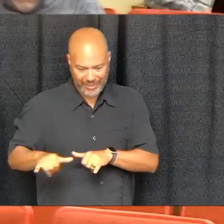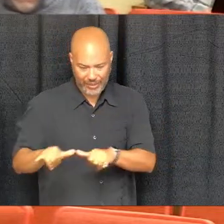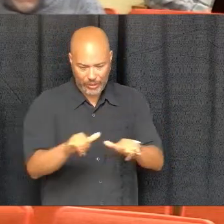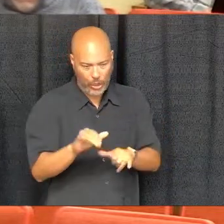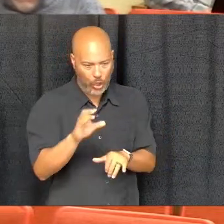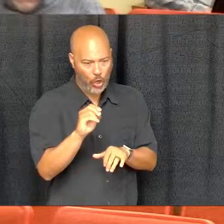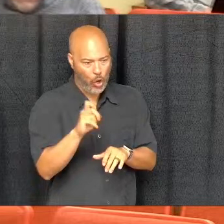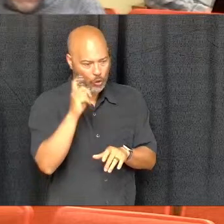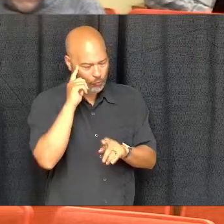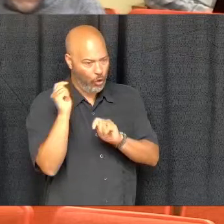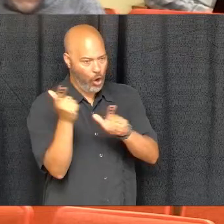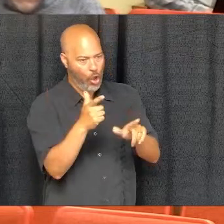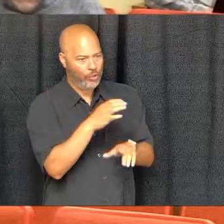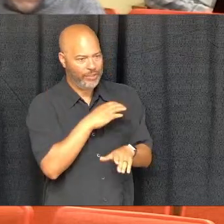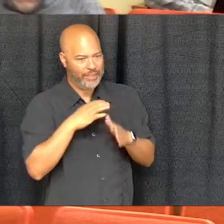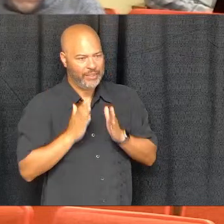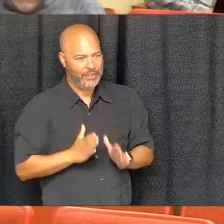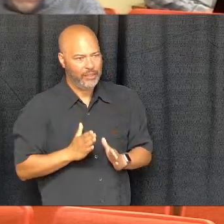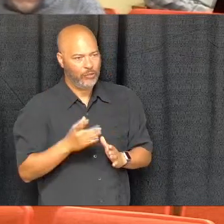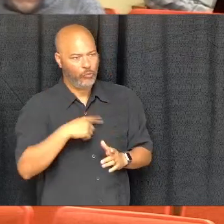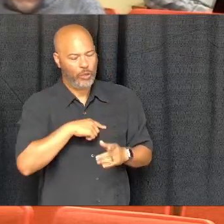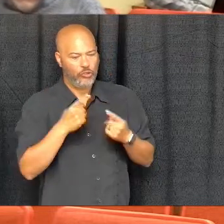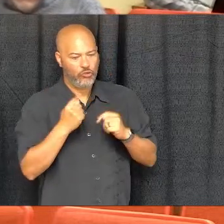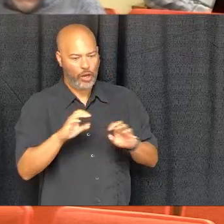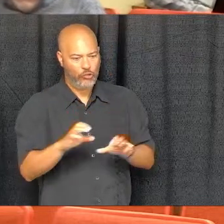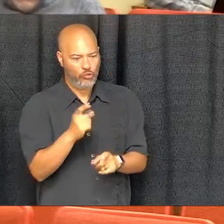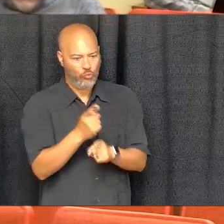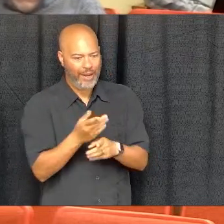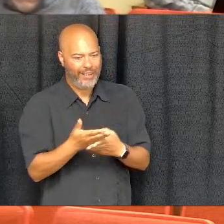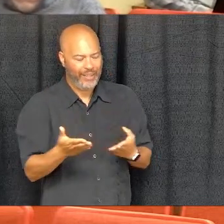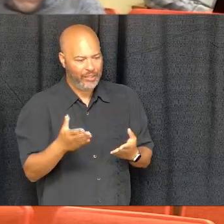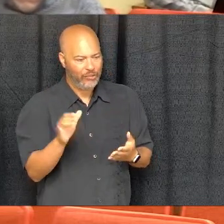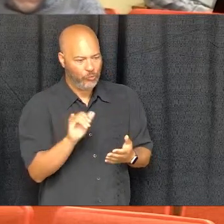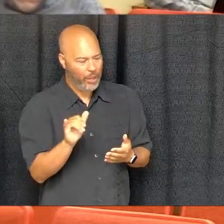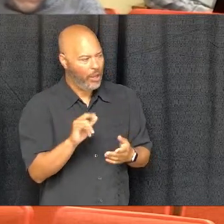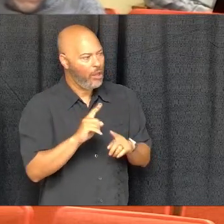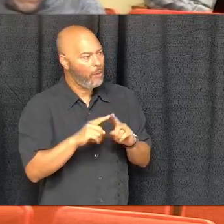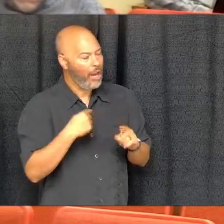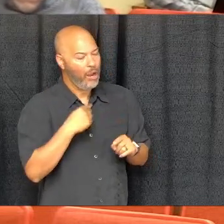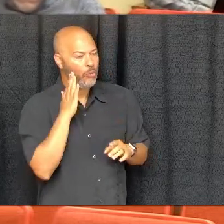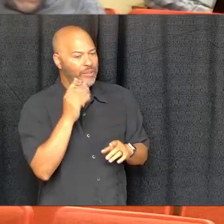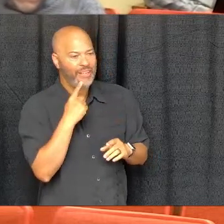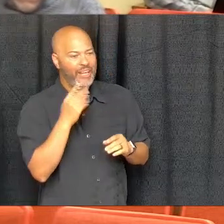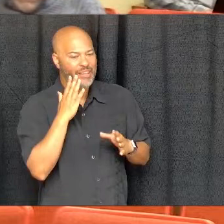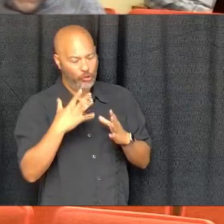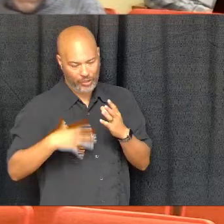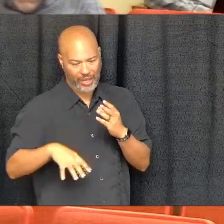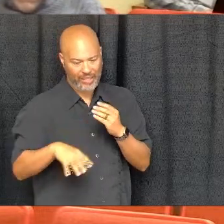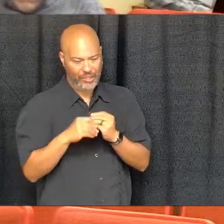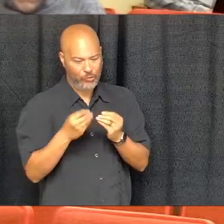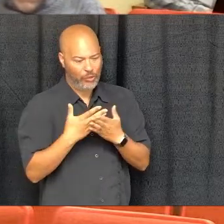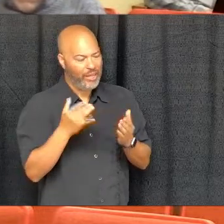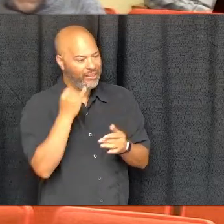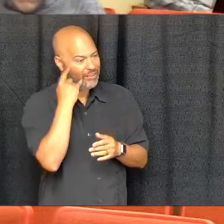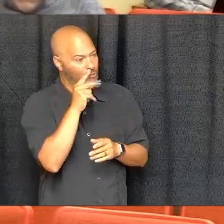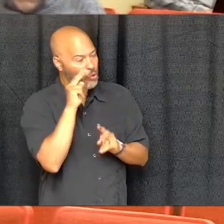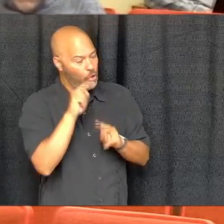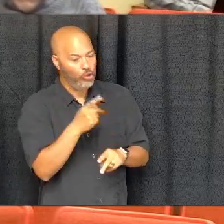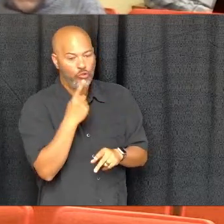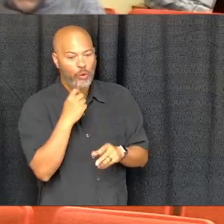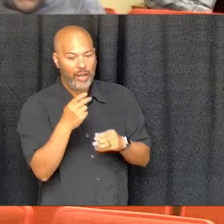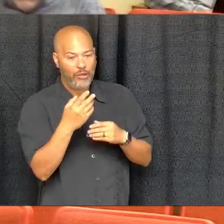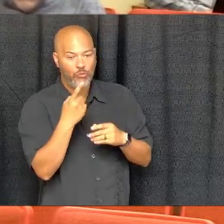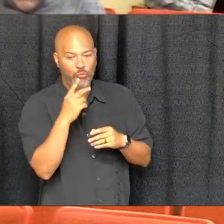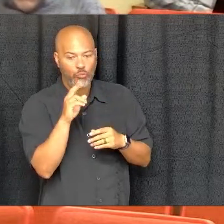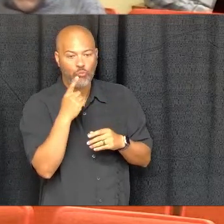for use by all citizens, we're trying to do the right thing there. I will say there's additional steps. If you do look at the Red River